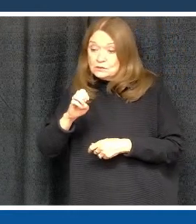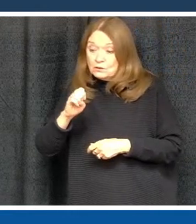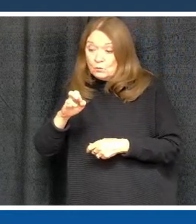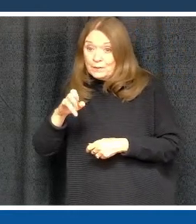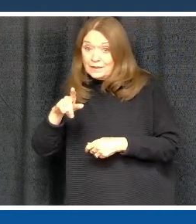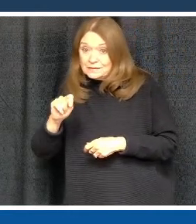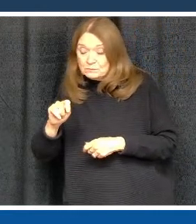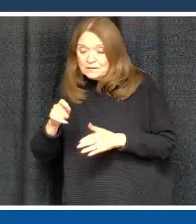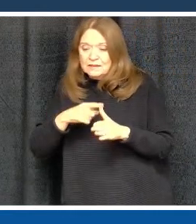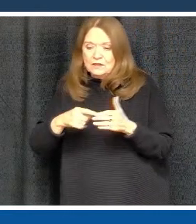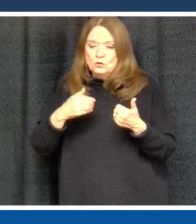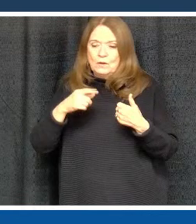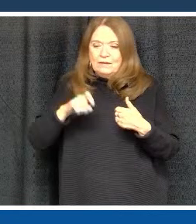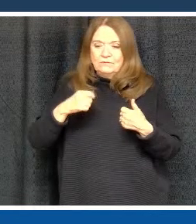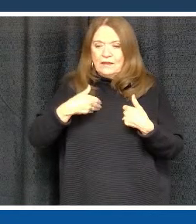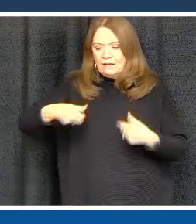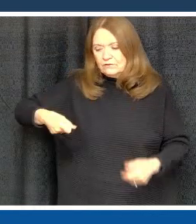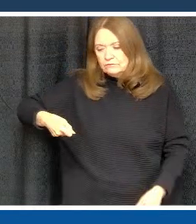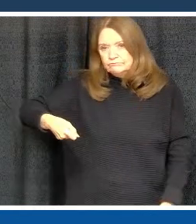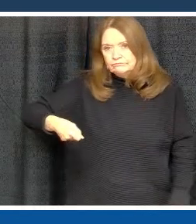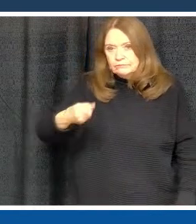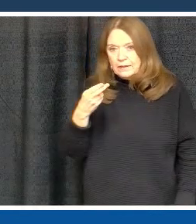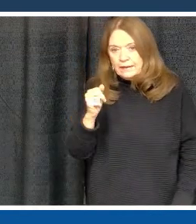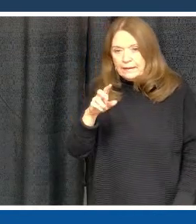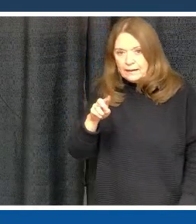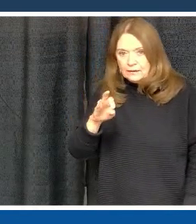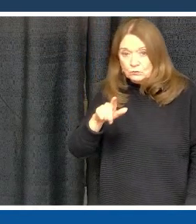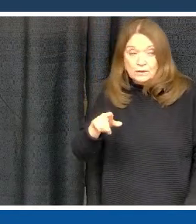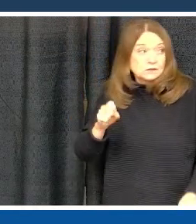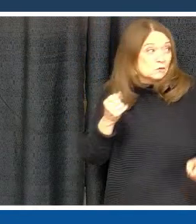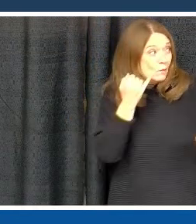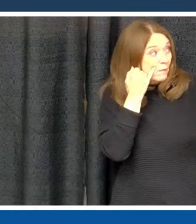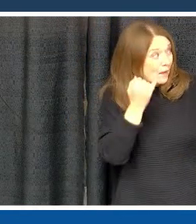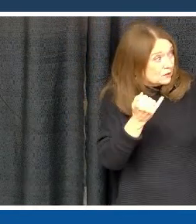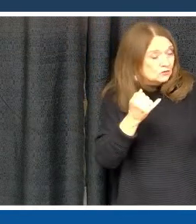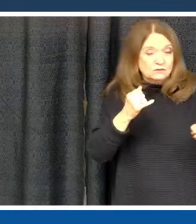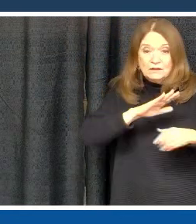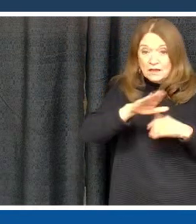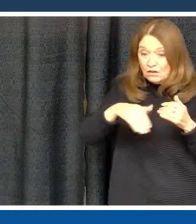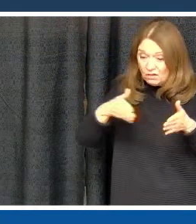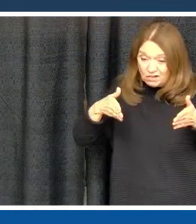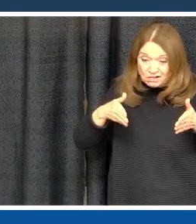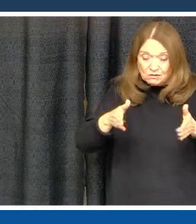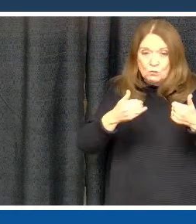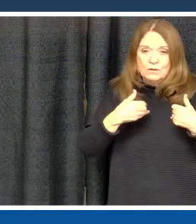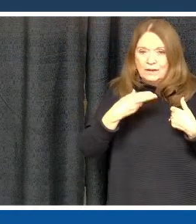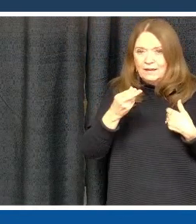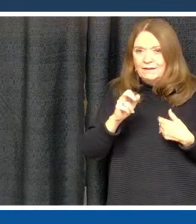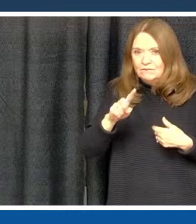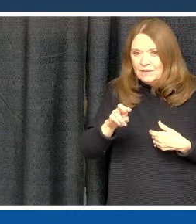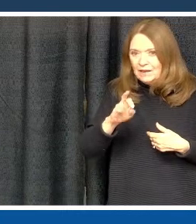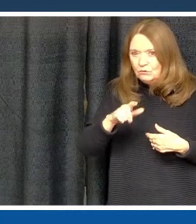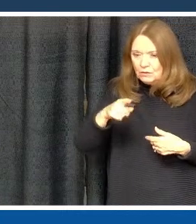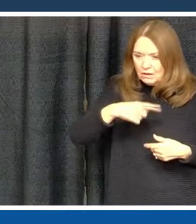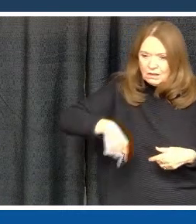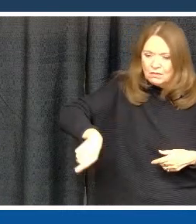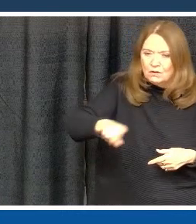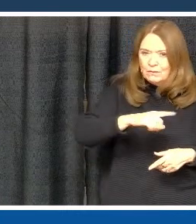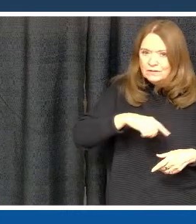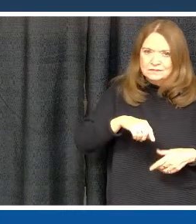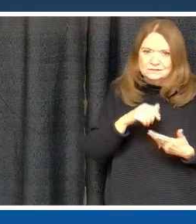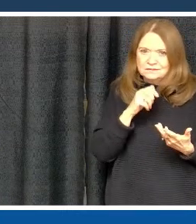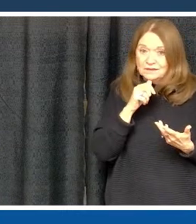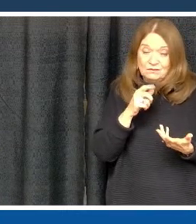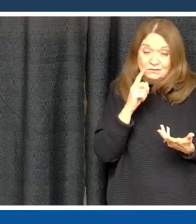imagine, the entire side of this roadway, if we put sidewalks on it, would have handrail all the way around. And it's not an aesthetic that